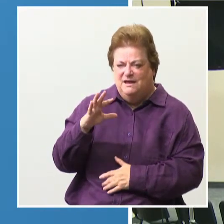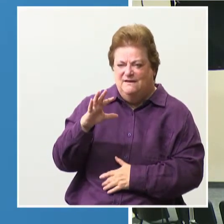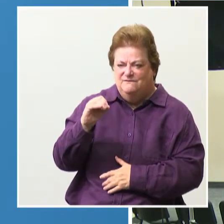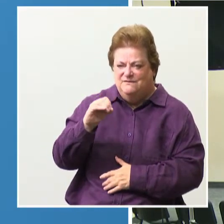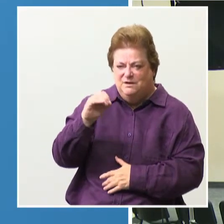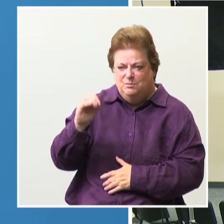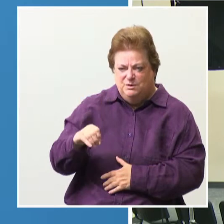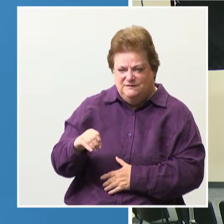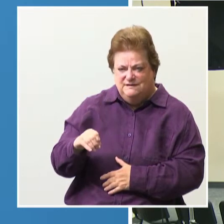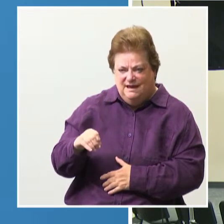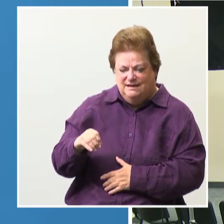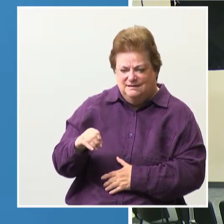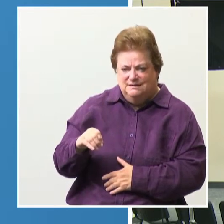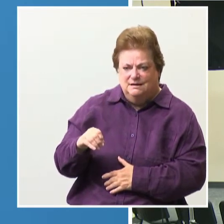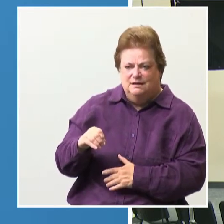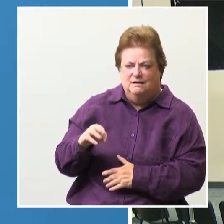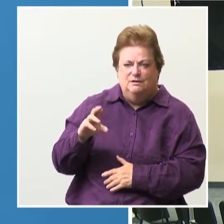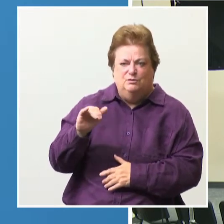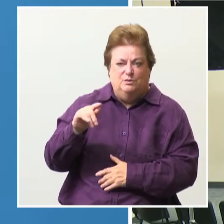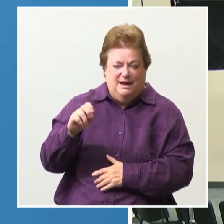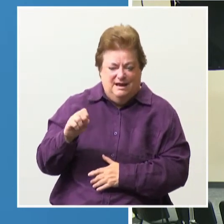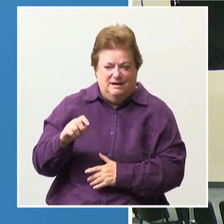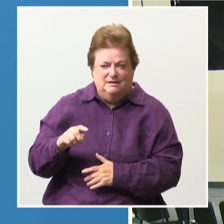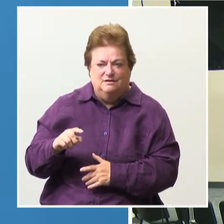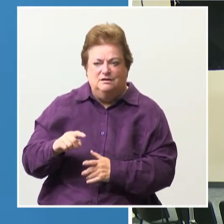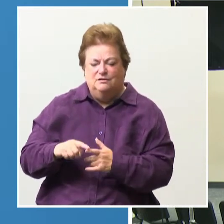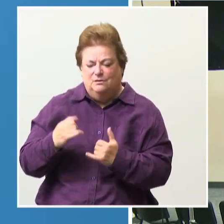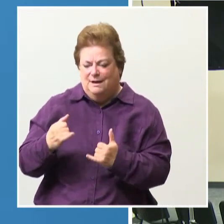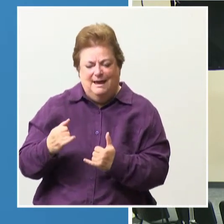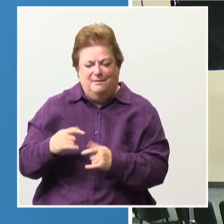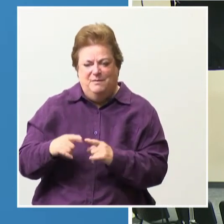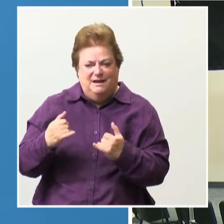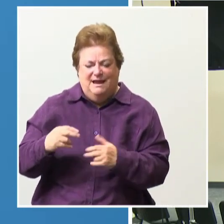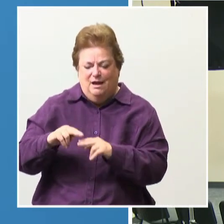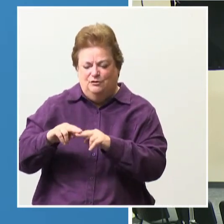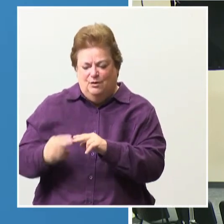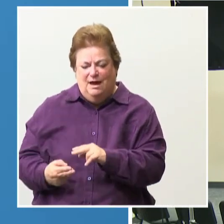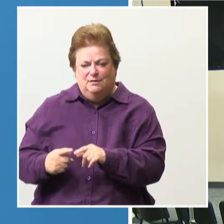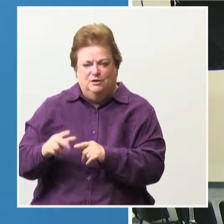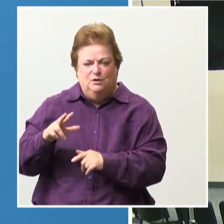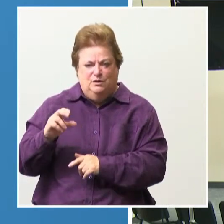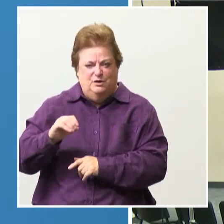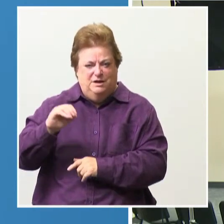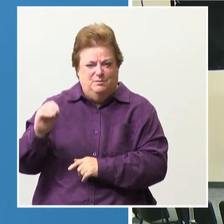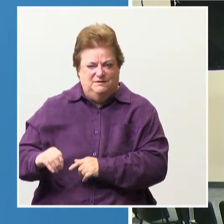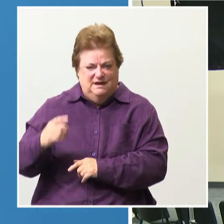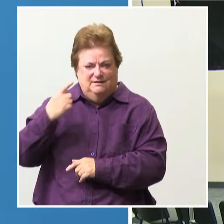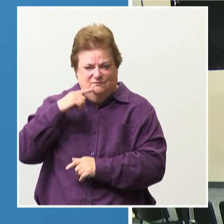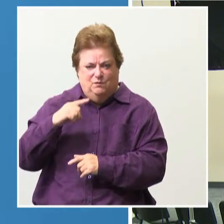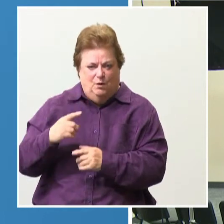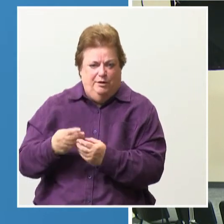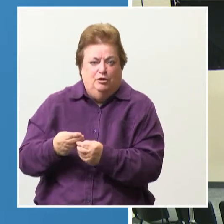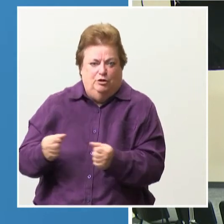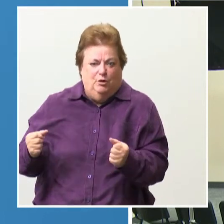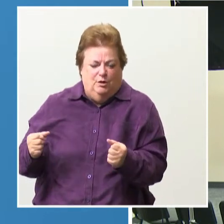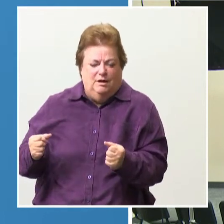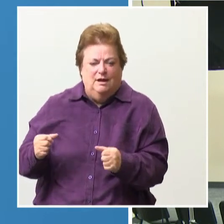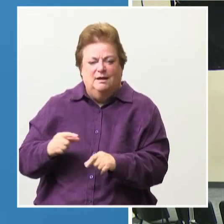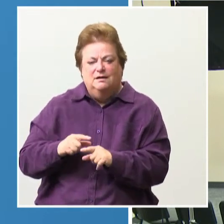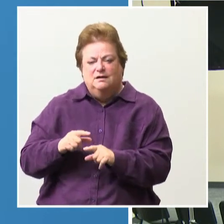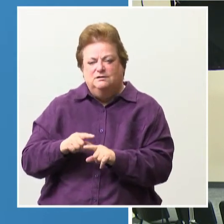rate, and that has since dropped to 30% from the most recent data I've heard. So I will have to wait and see what the